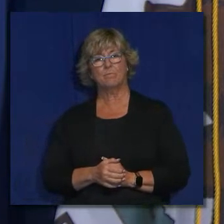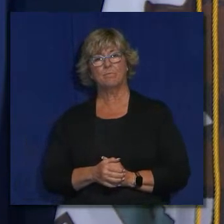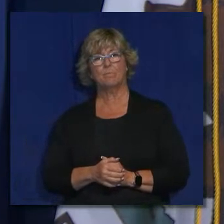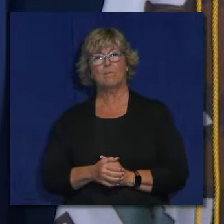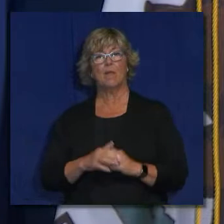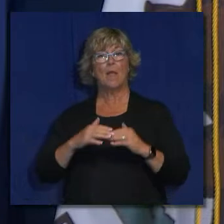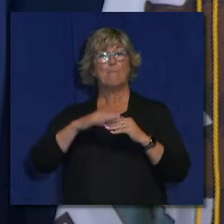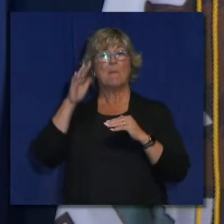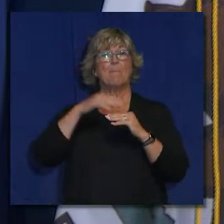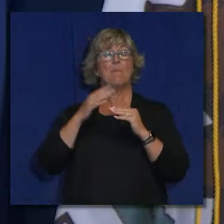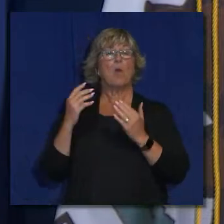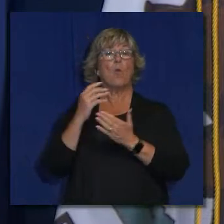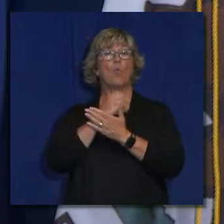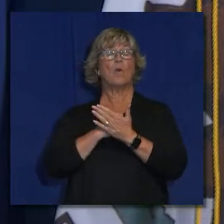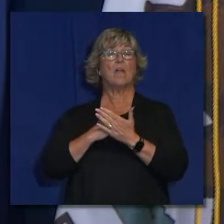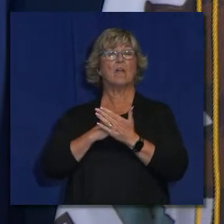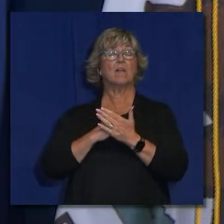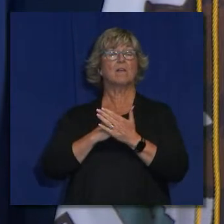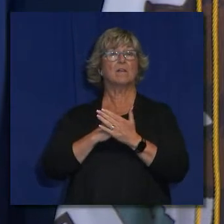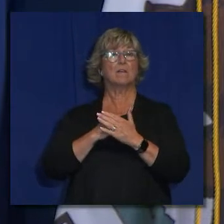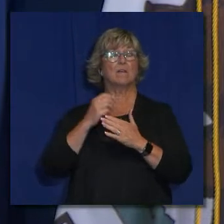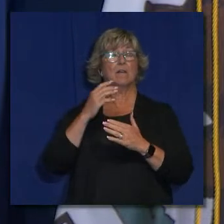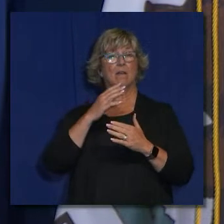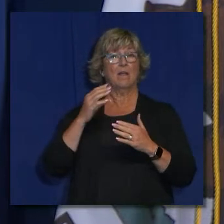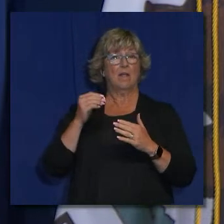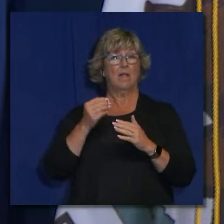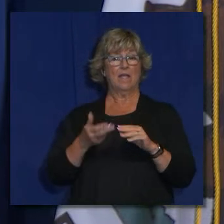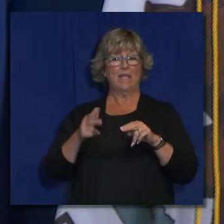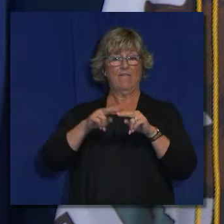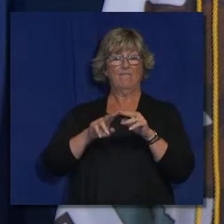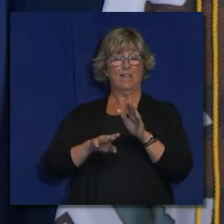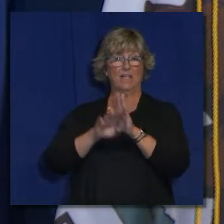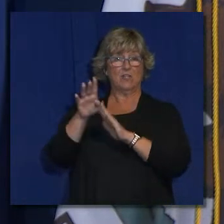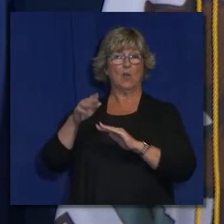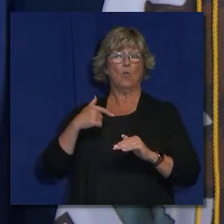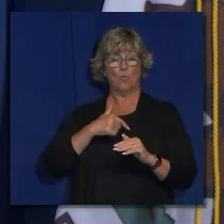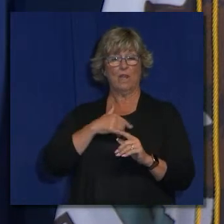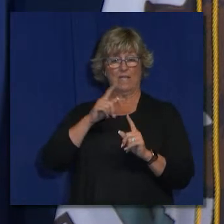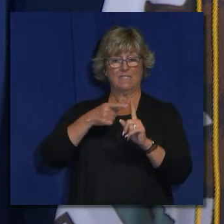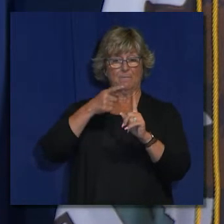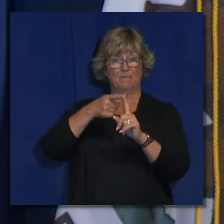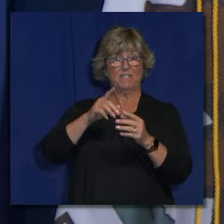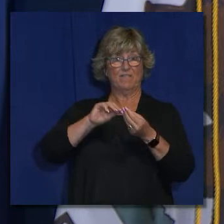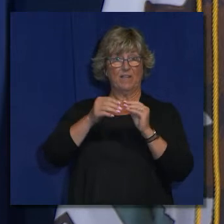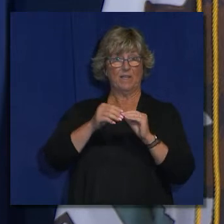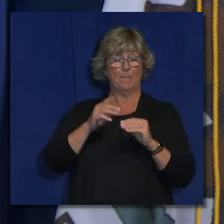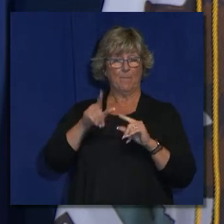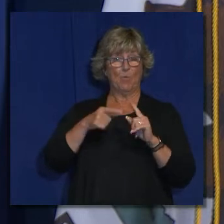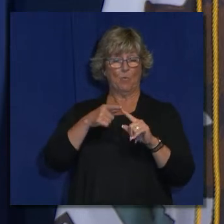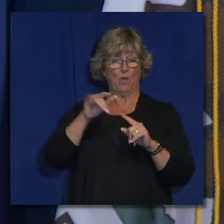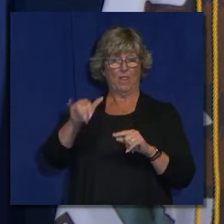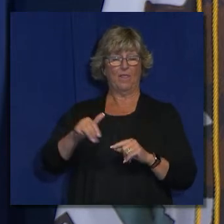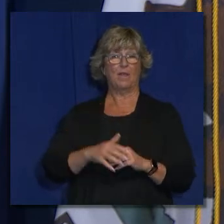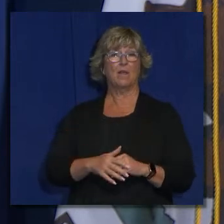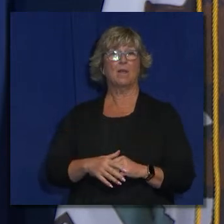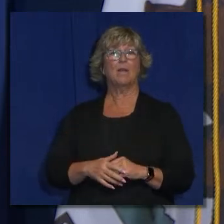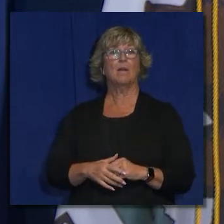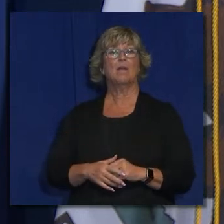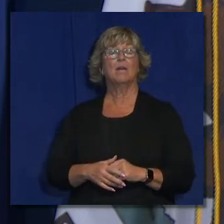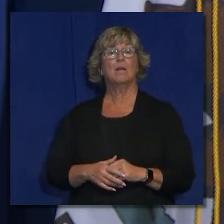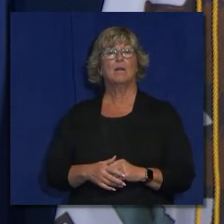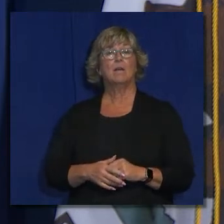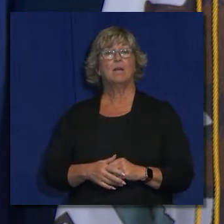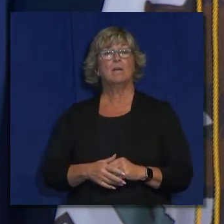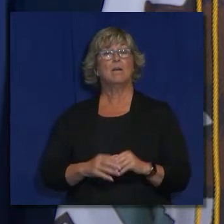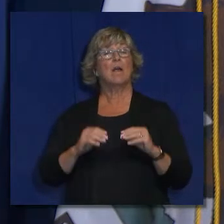Minimum wage and the impact on inflation, I just wanted to follow up on that because we have some specific numbers about that. We just a little bit